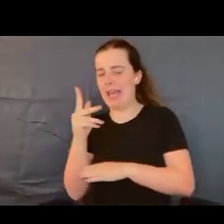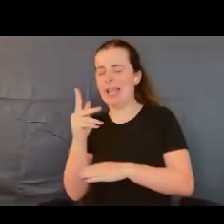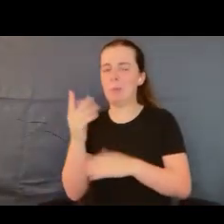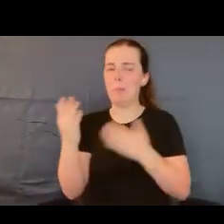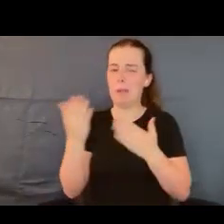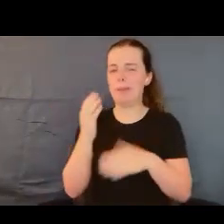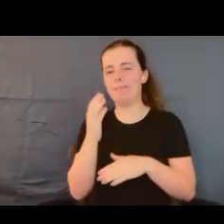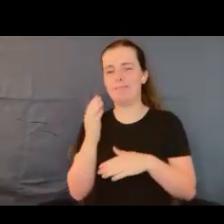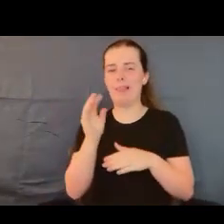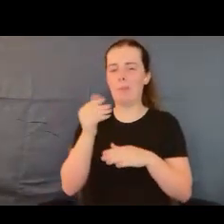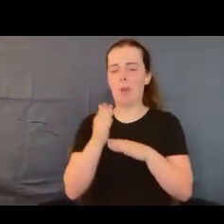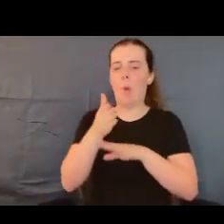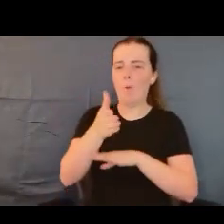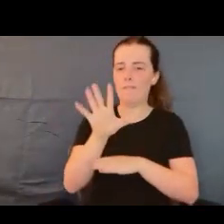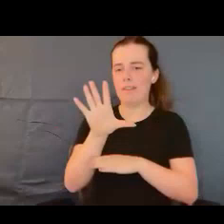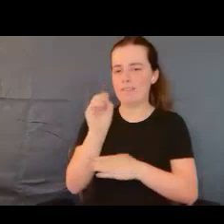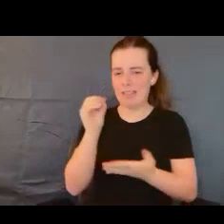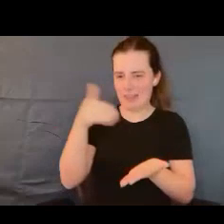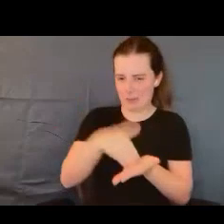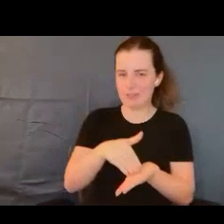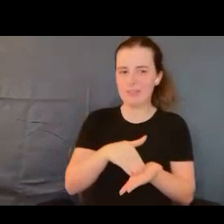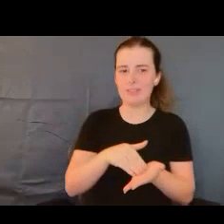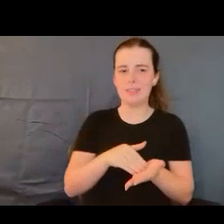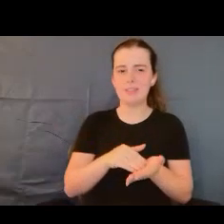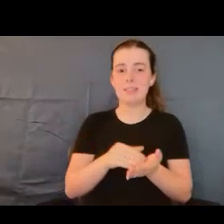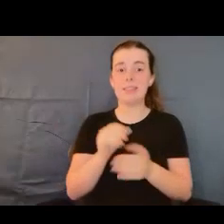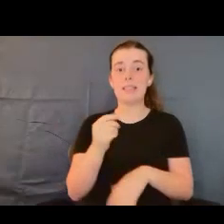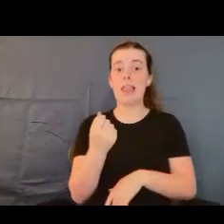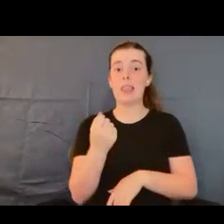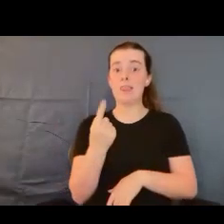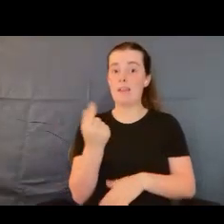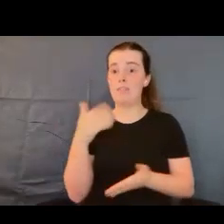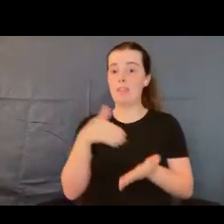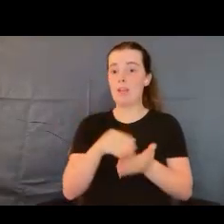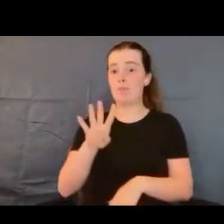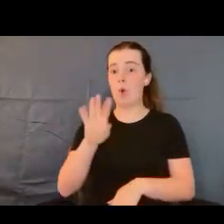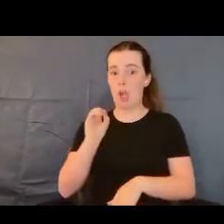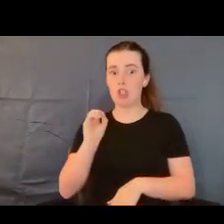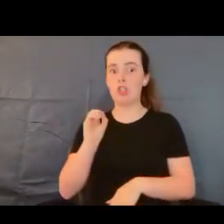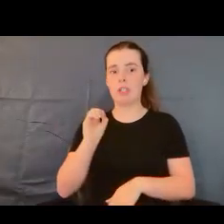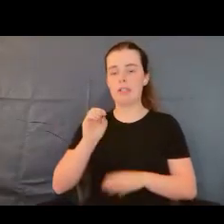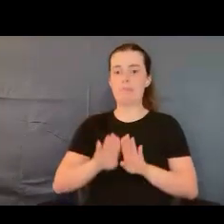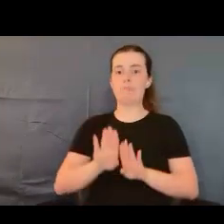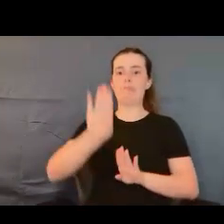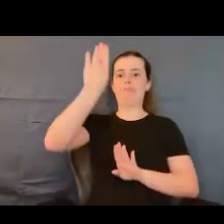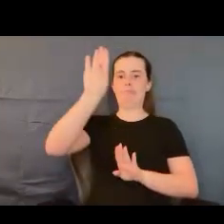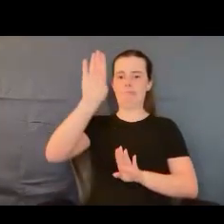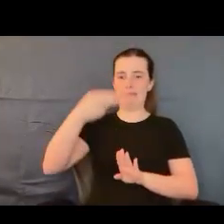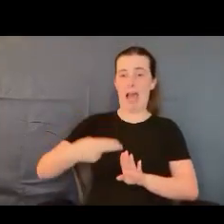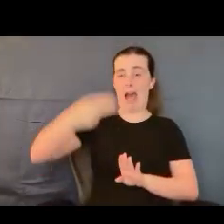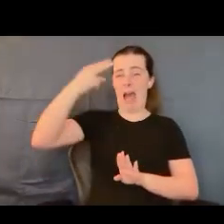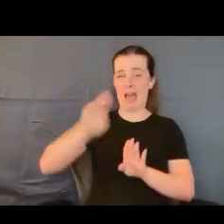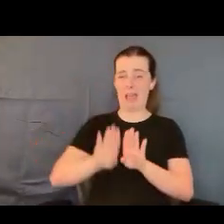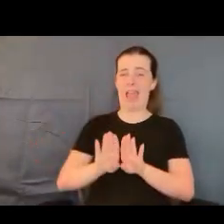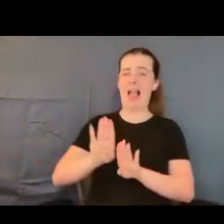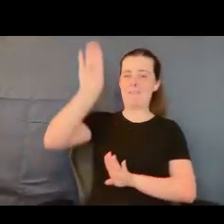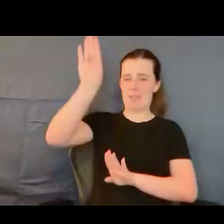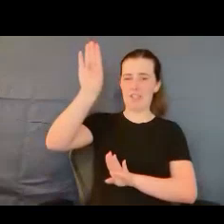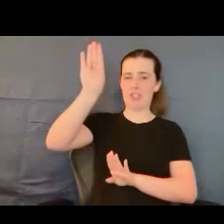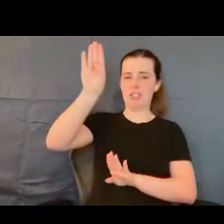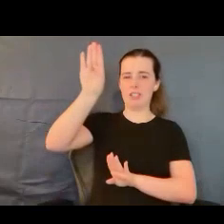than the finish. It's 11,400 feet of climbing. It's also a high elevation race, so it's between 8,000 and